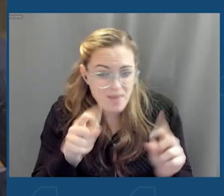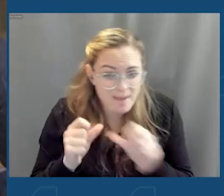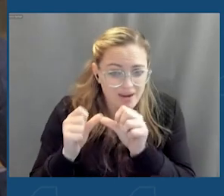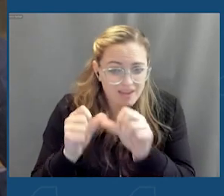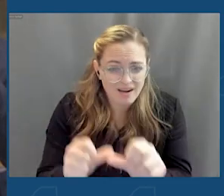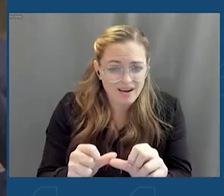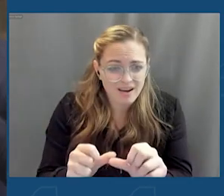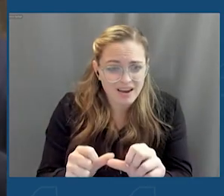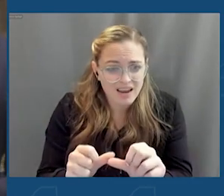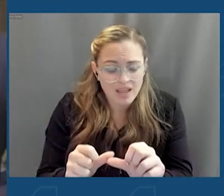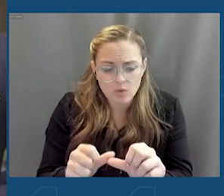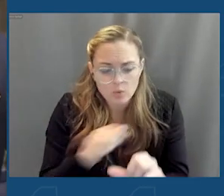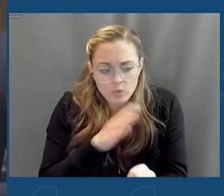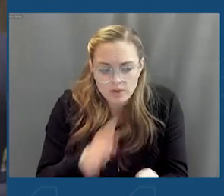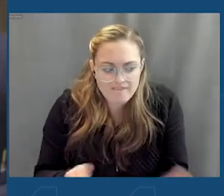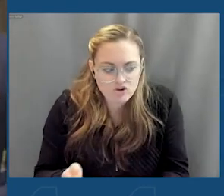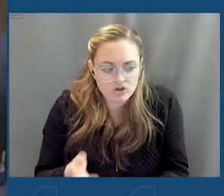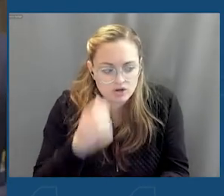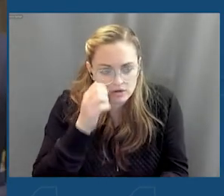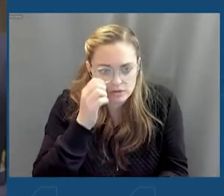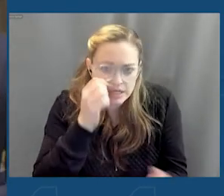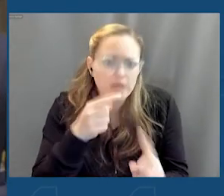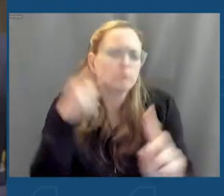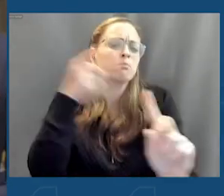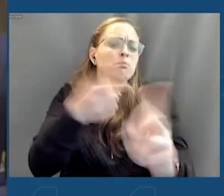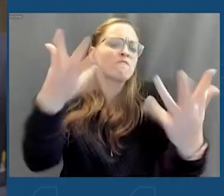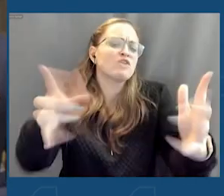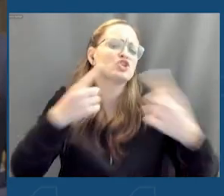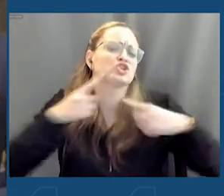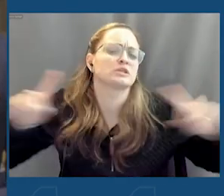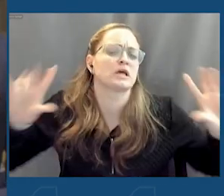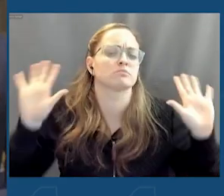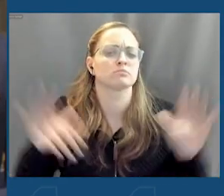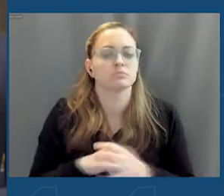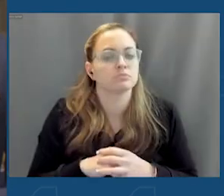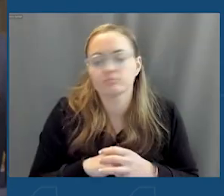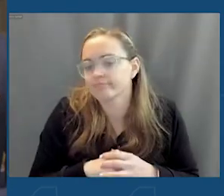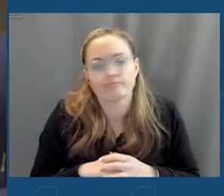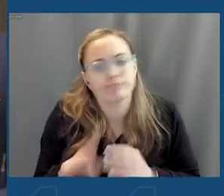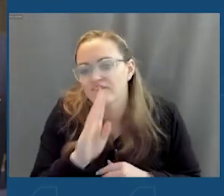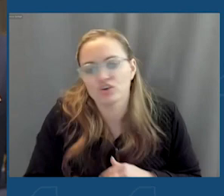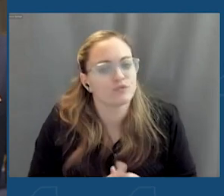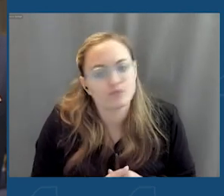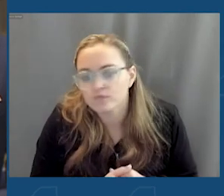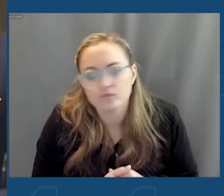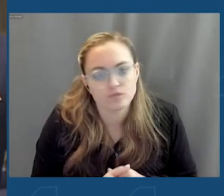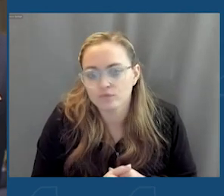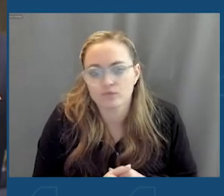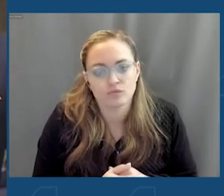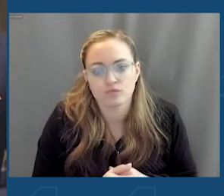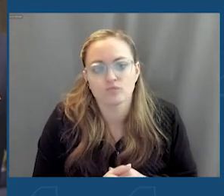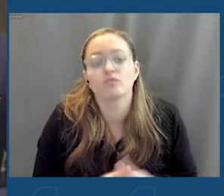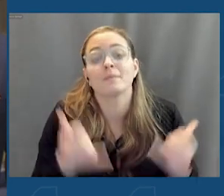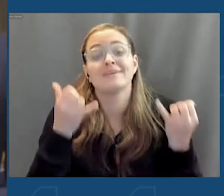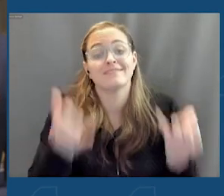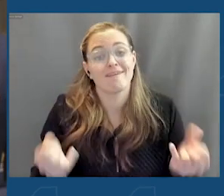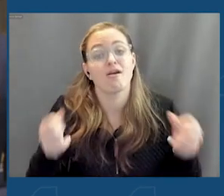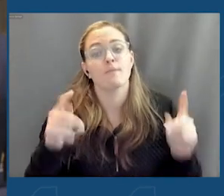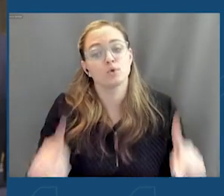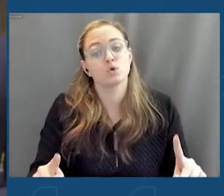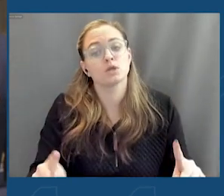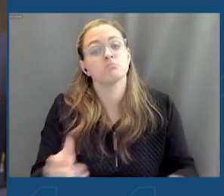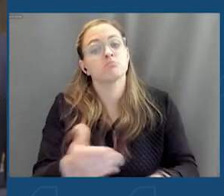will never say mission accomplished. Those words will never come from our lips. But today's an opportunity to give a progress